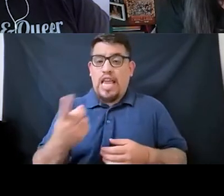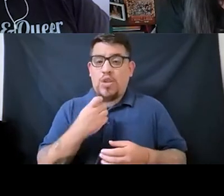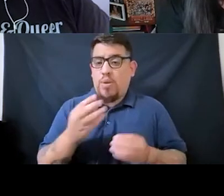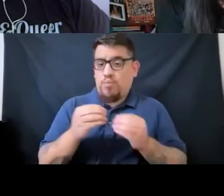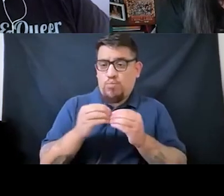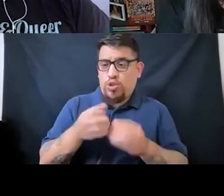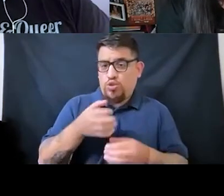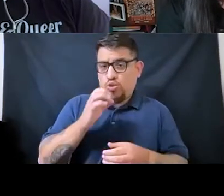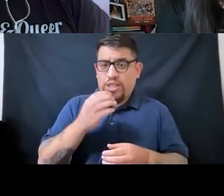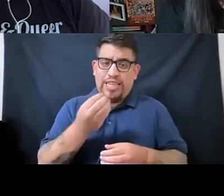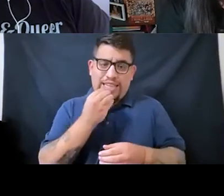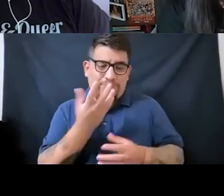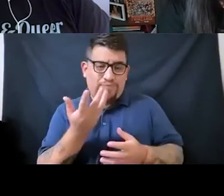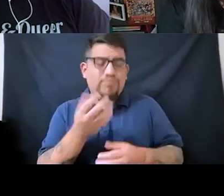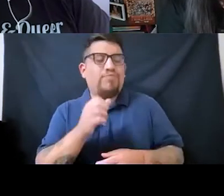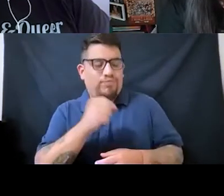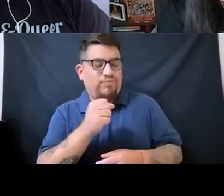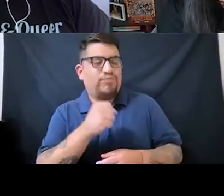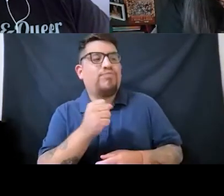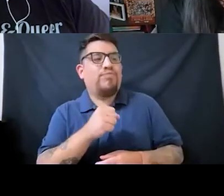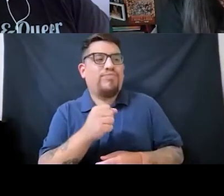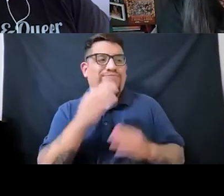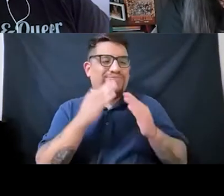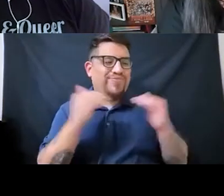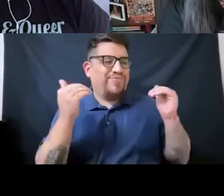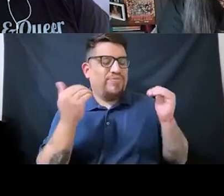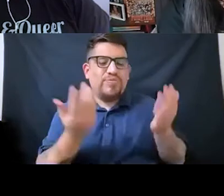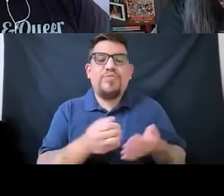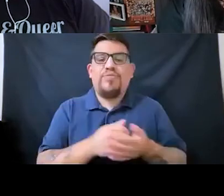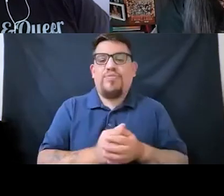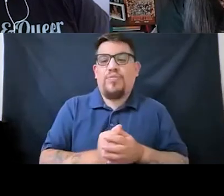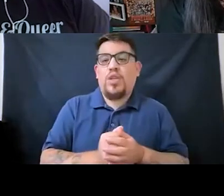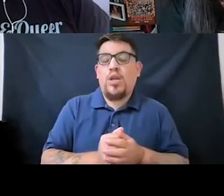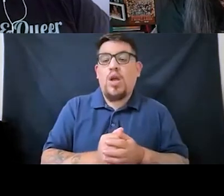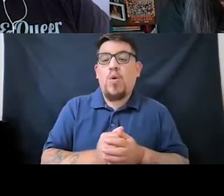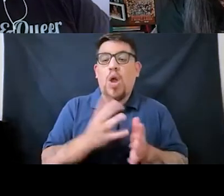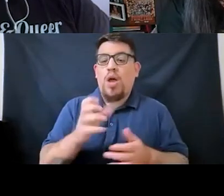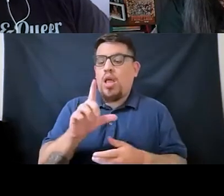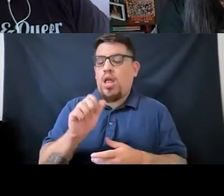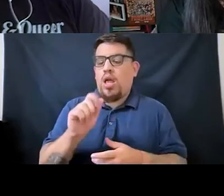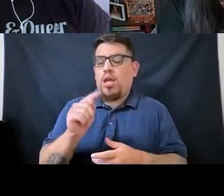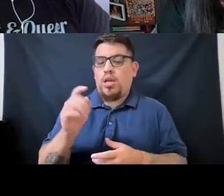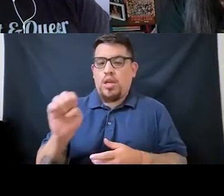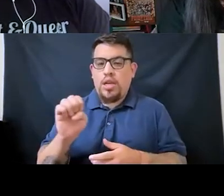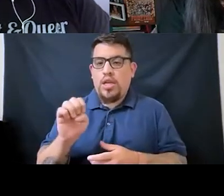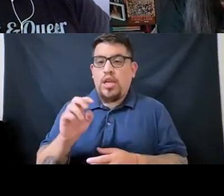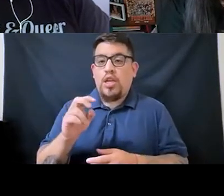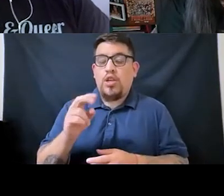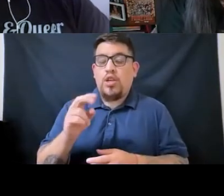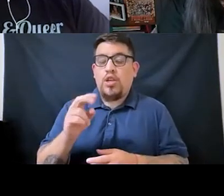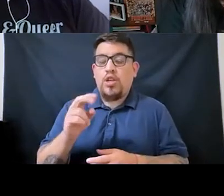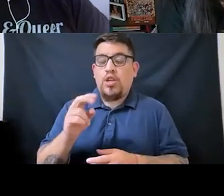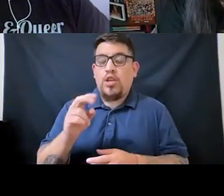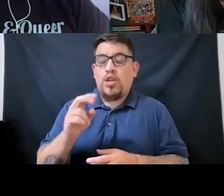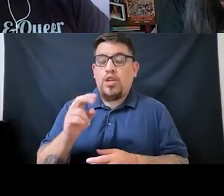or to eat. I always nod, and he always smiles. When I order a latte, he switches the milk from 2% to half